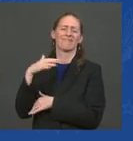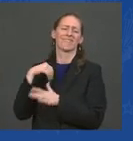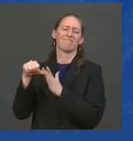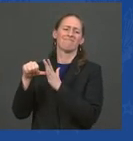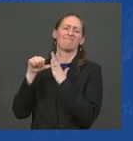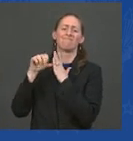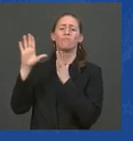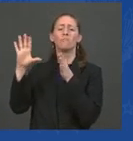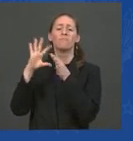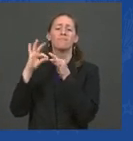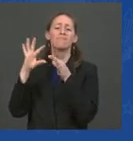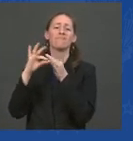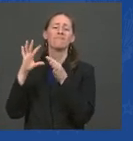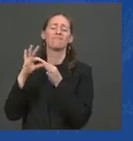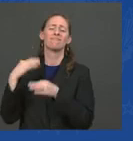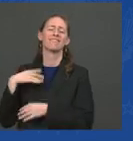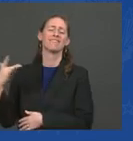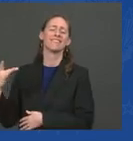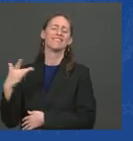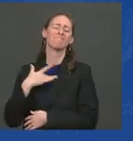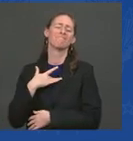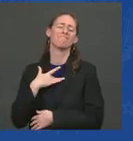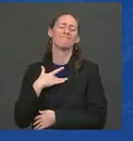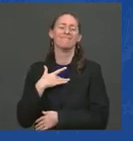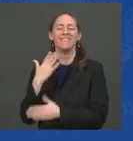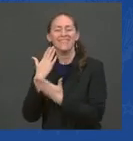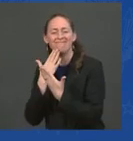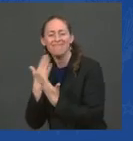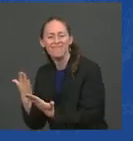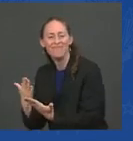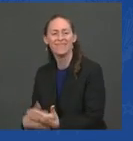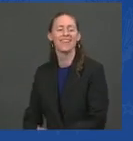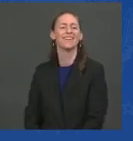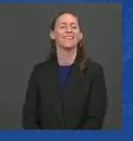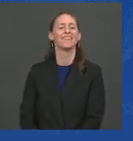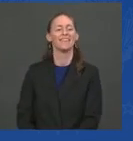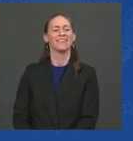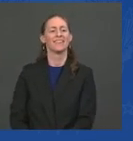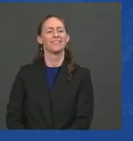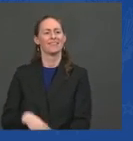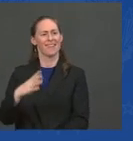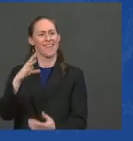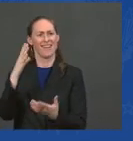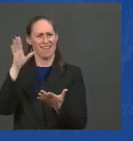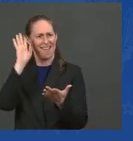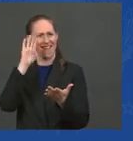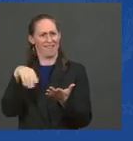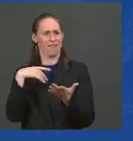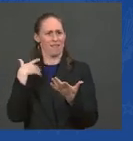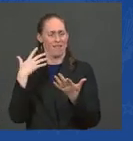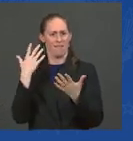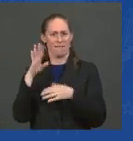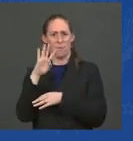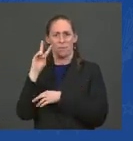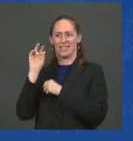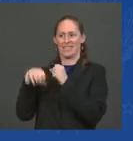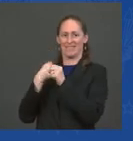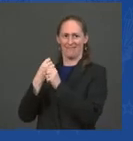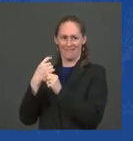but also for, I was going to stay away from the 42 years to hide a little bit behind that